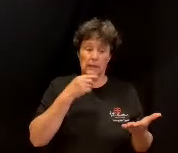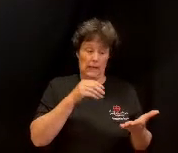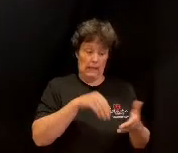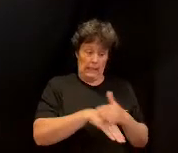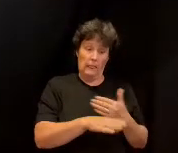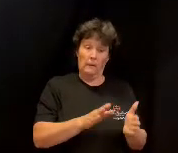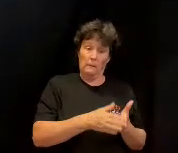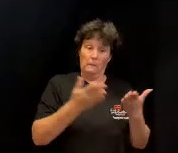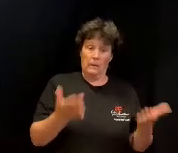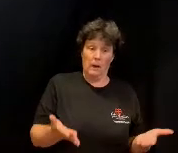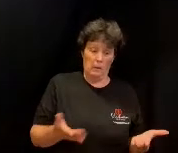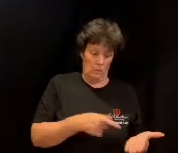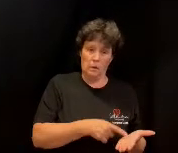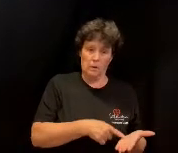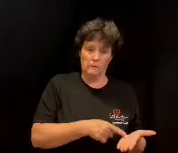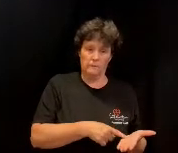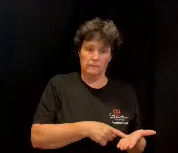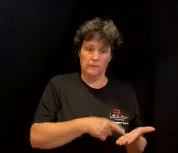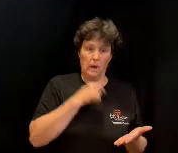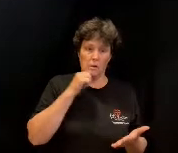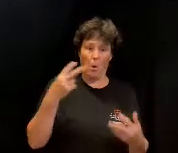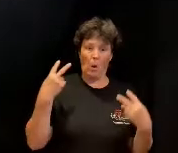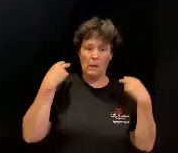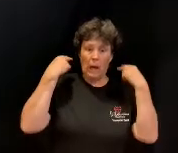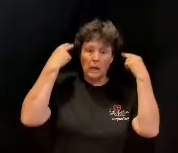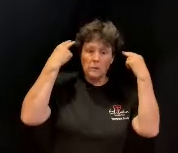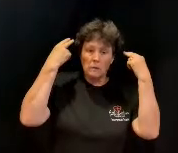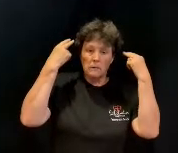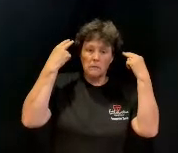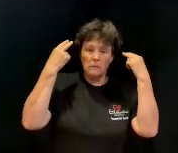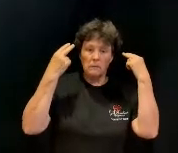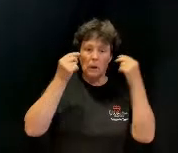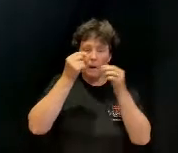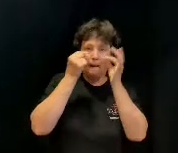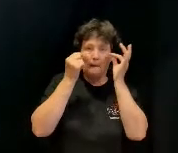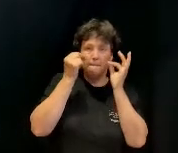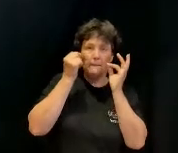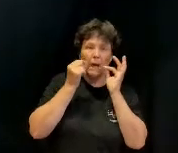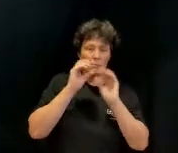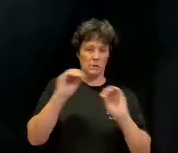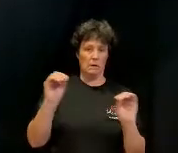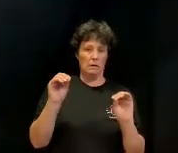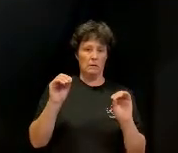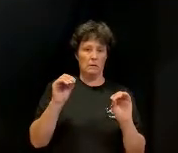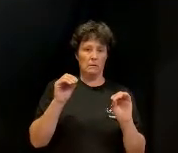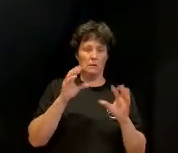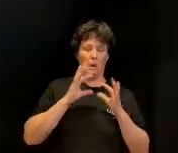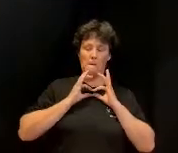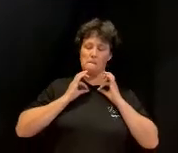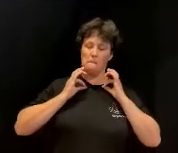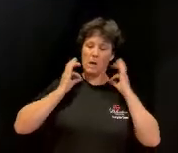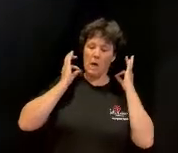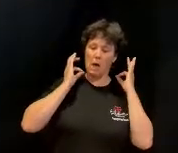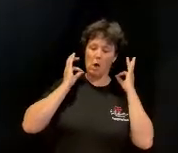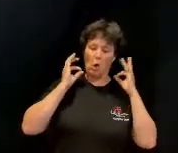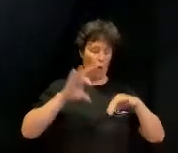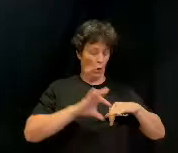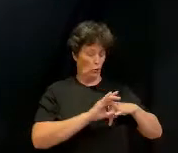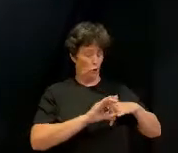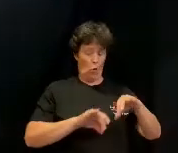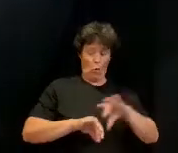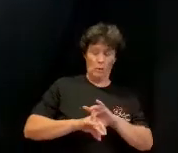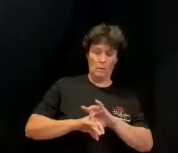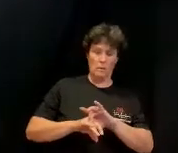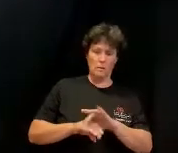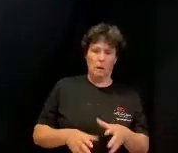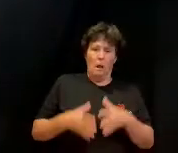Right? Don't cut your hair. Don't wear makeup. Don't wear pearls. Don't wear jewelry. I mean, there's a lot of stuff the